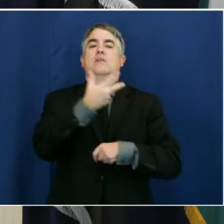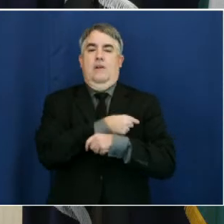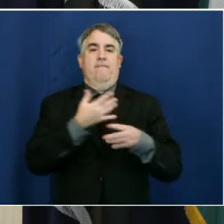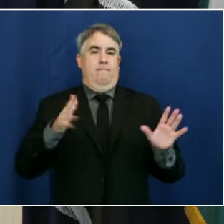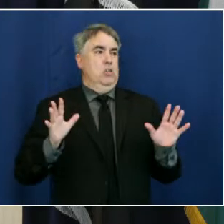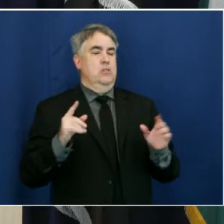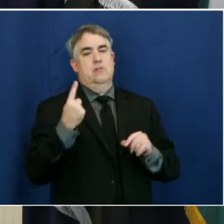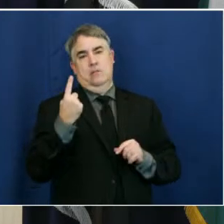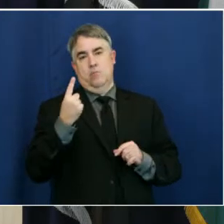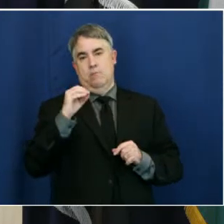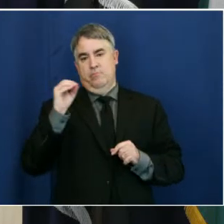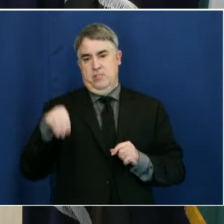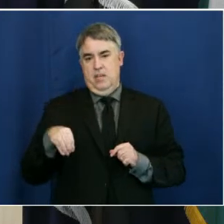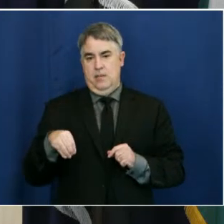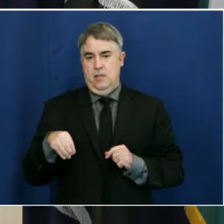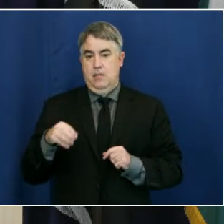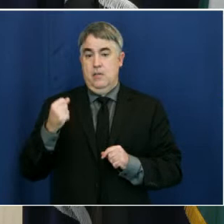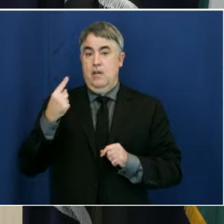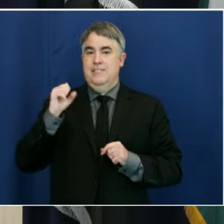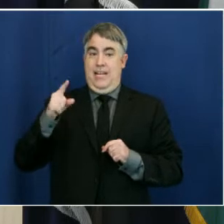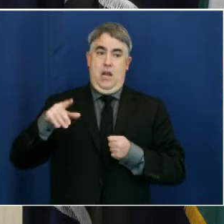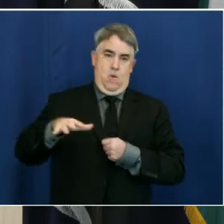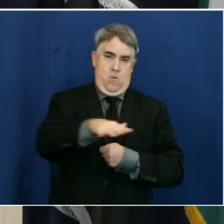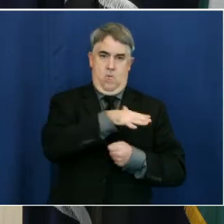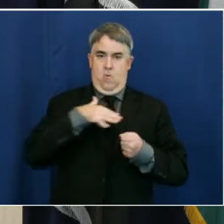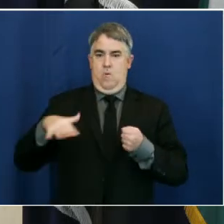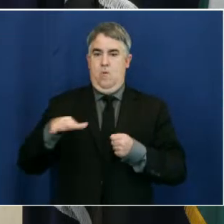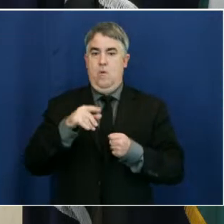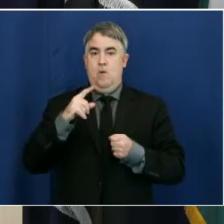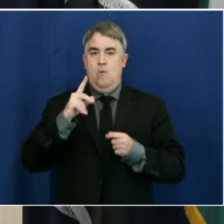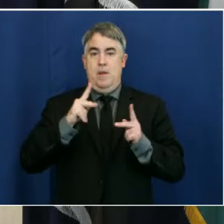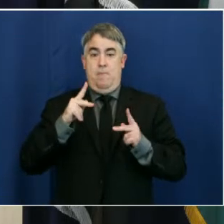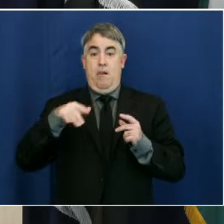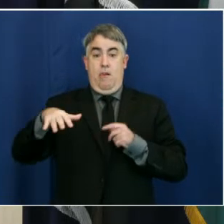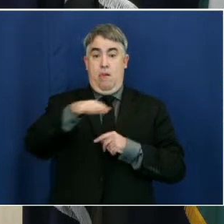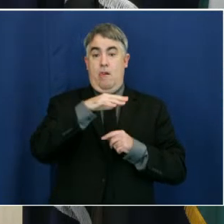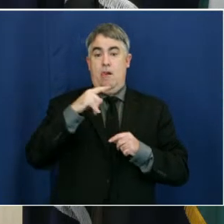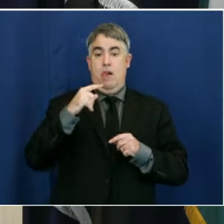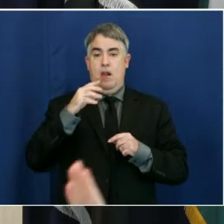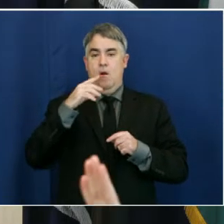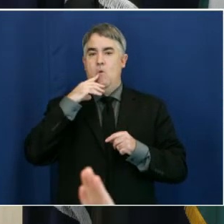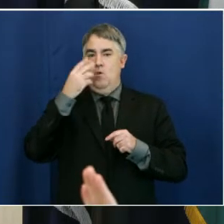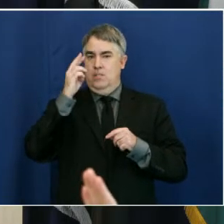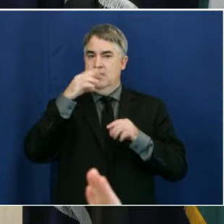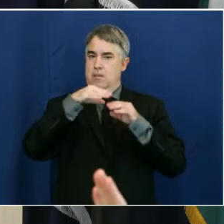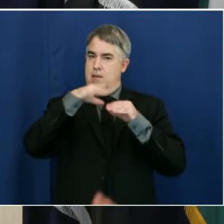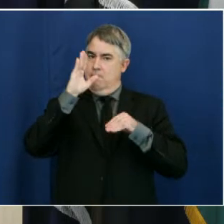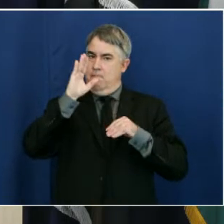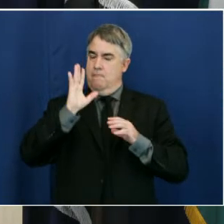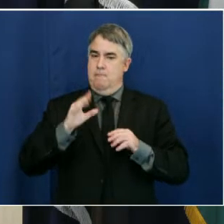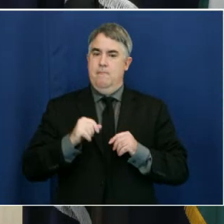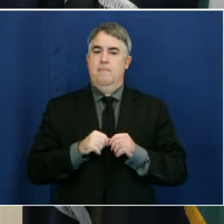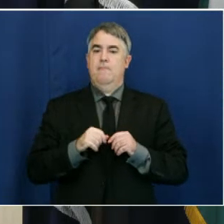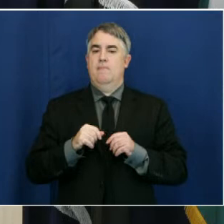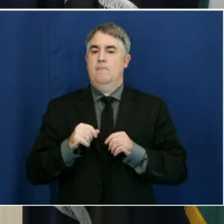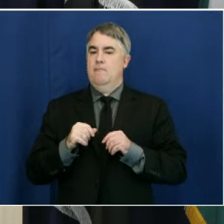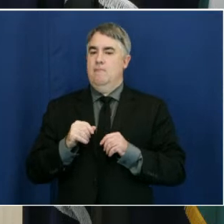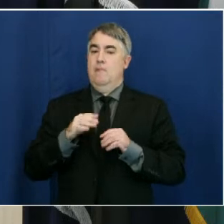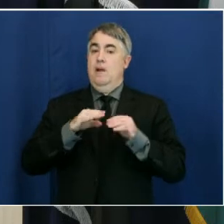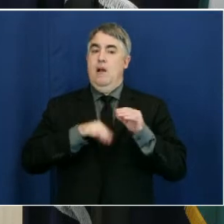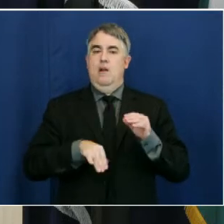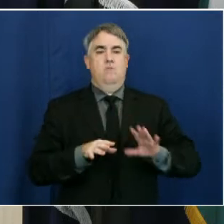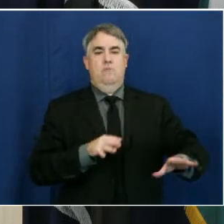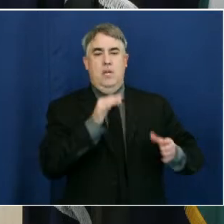1% of the San Diego County population that is 16 years or older, because that is the only population we are presently vaccinating.